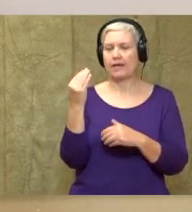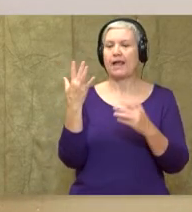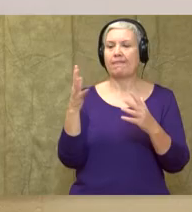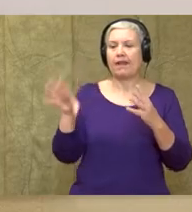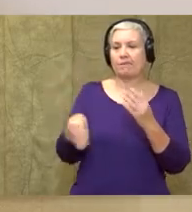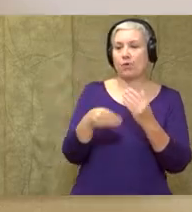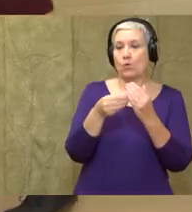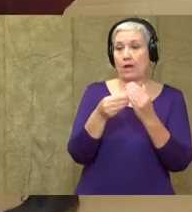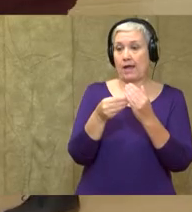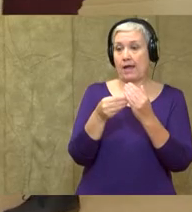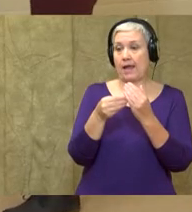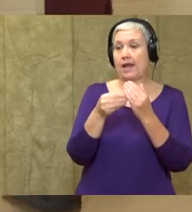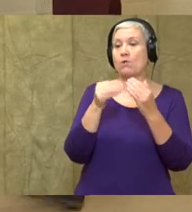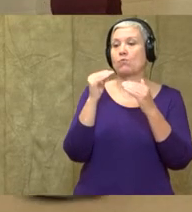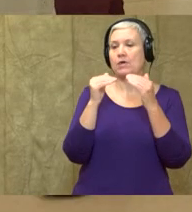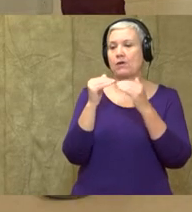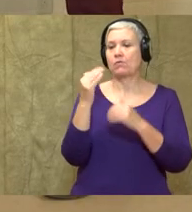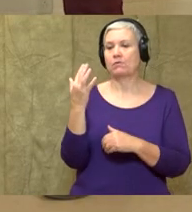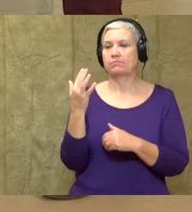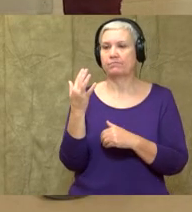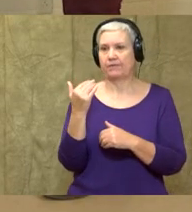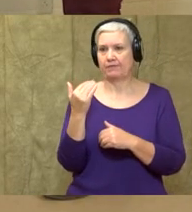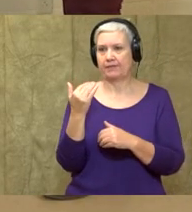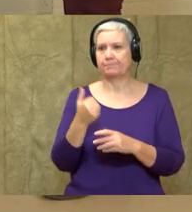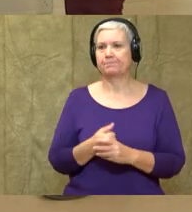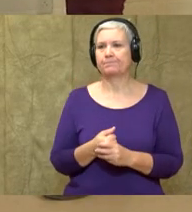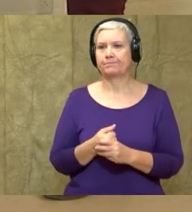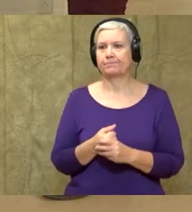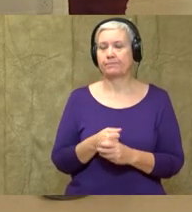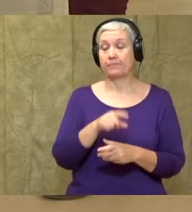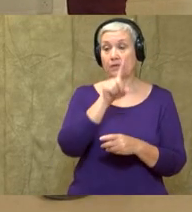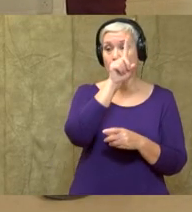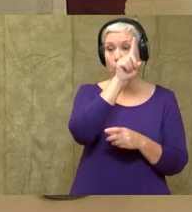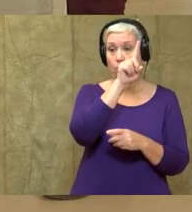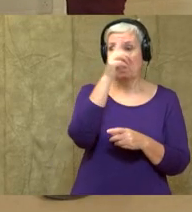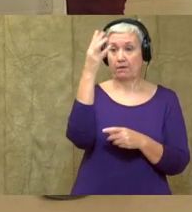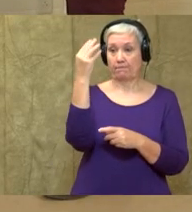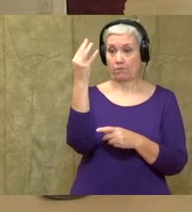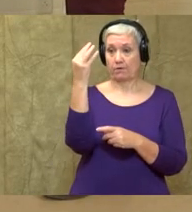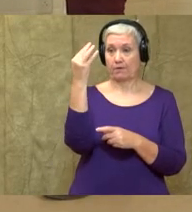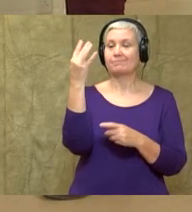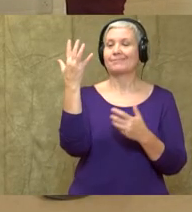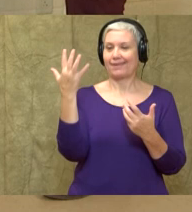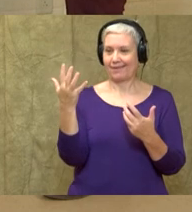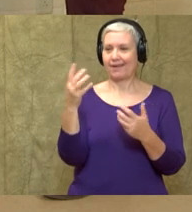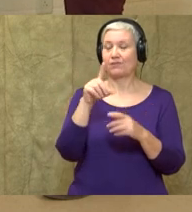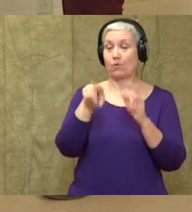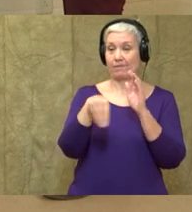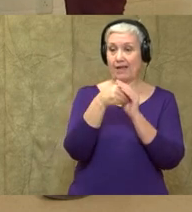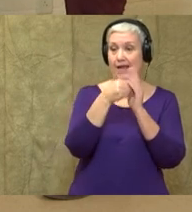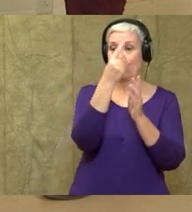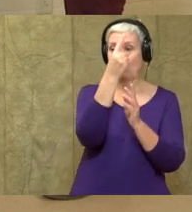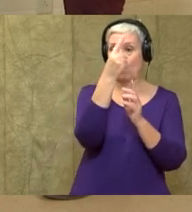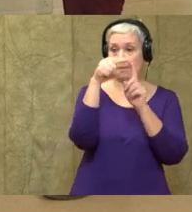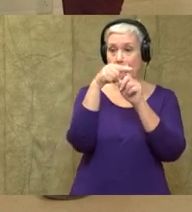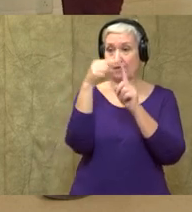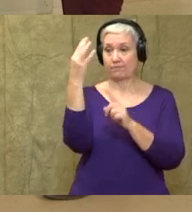term, 15. So 1 and 14 is that pair, which means